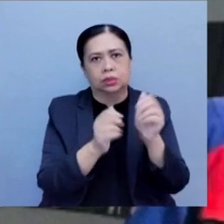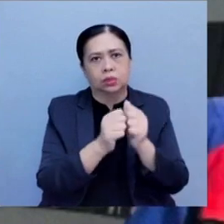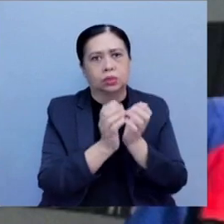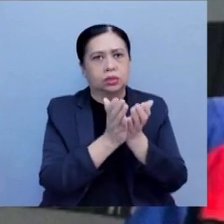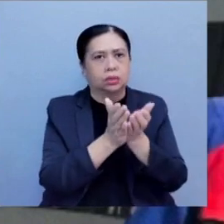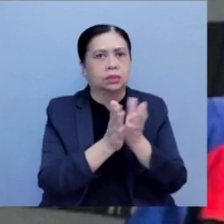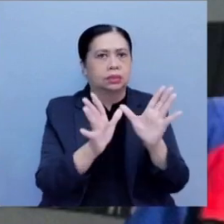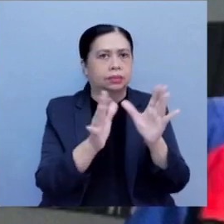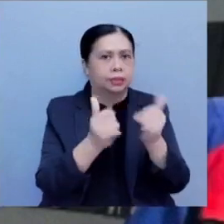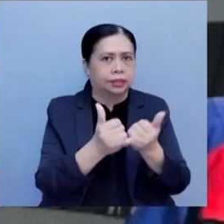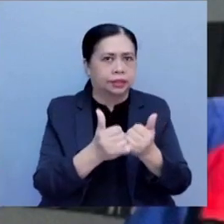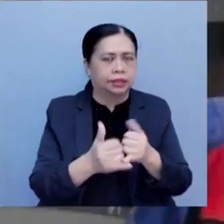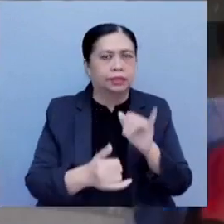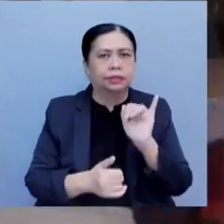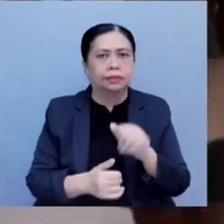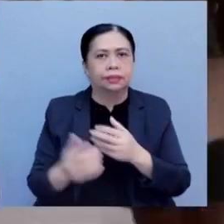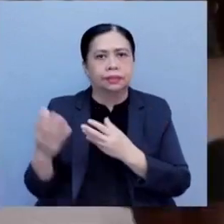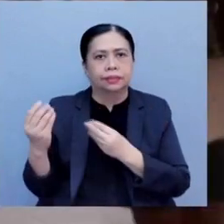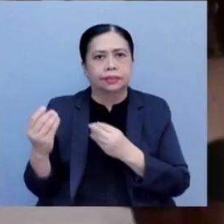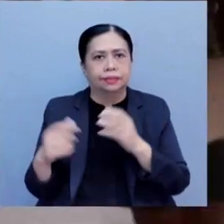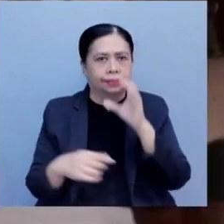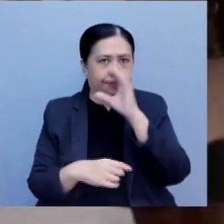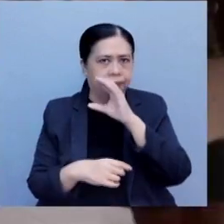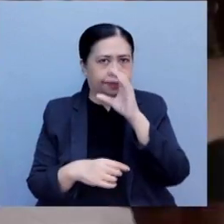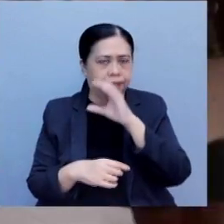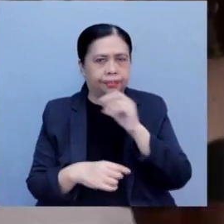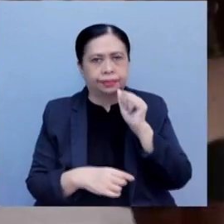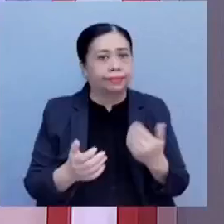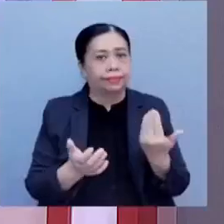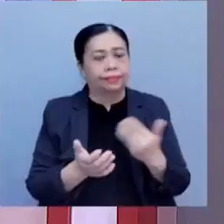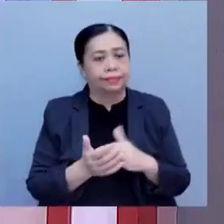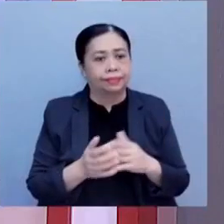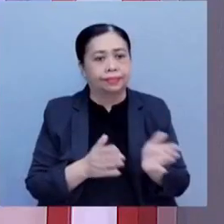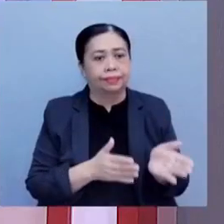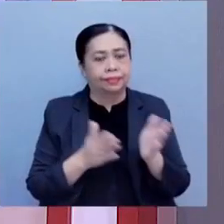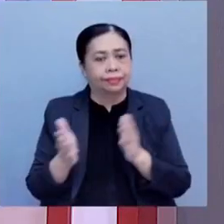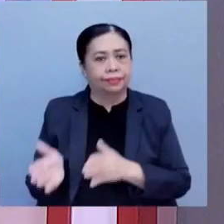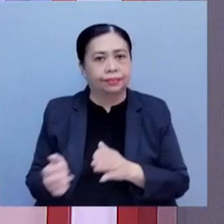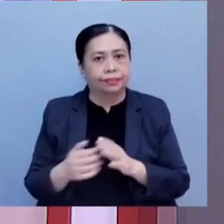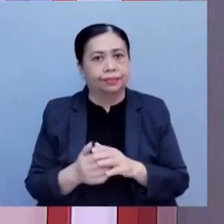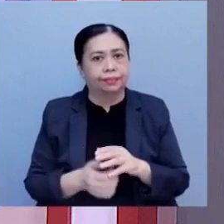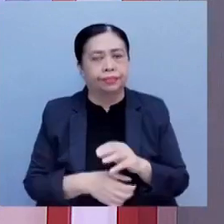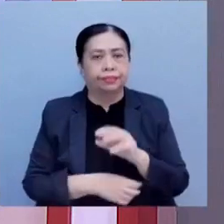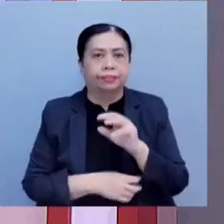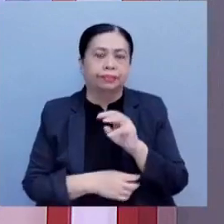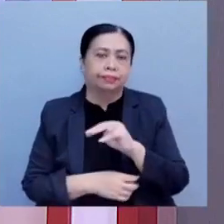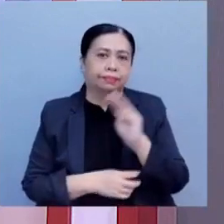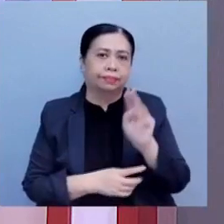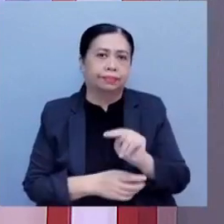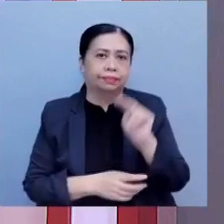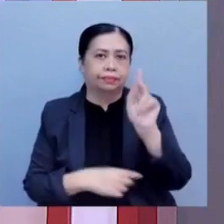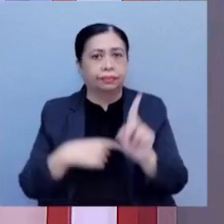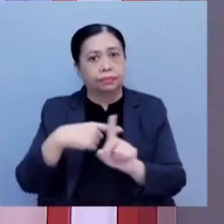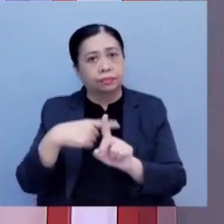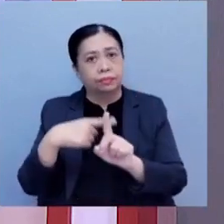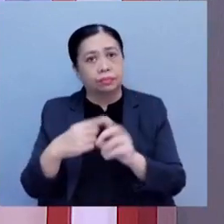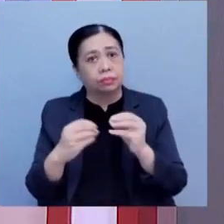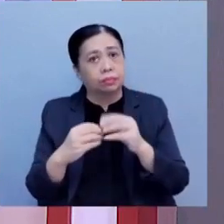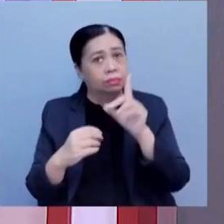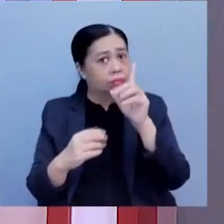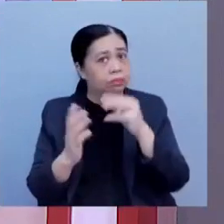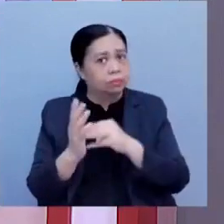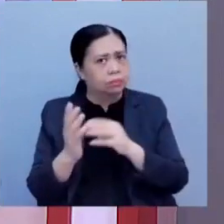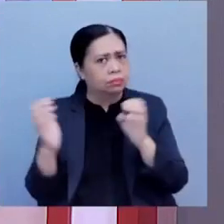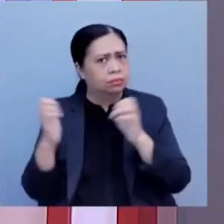companies. And that's the latest here from Cebu, Annie Perez, ABS-CBN News. The Manila North Cemetery, where over 1 million people are expected